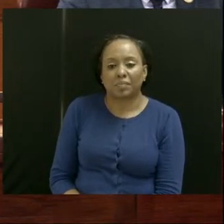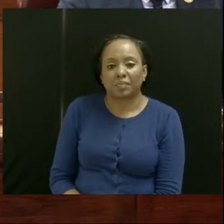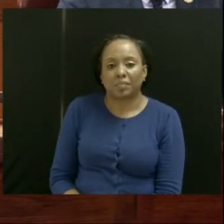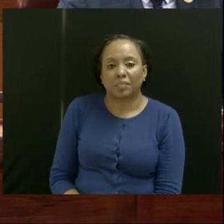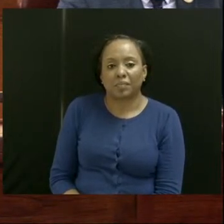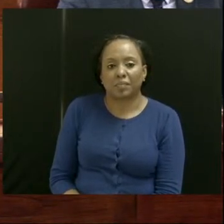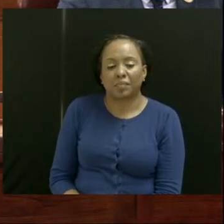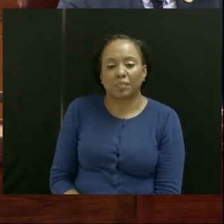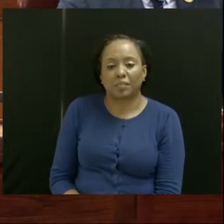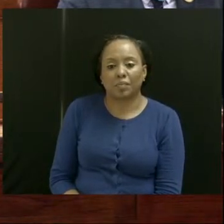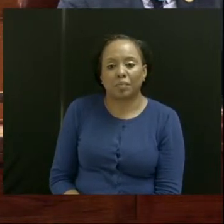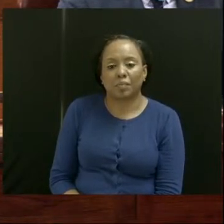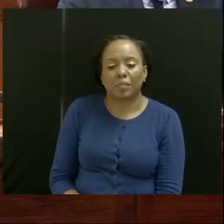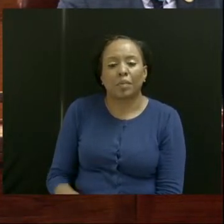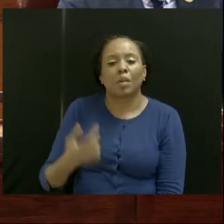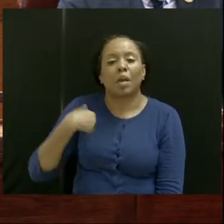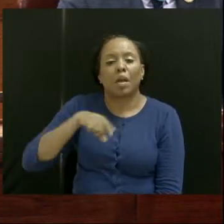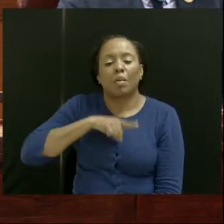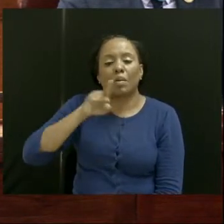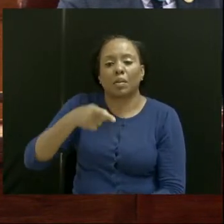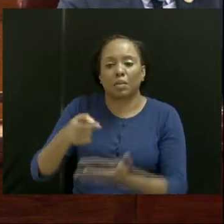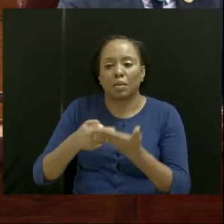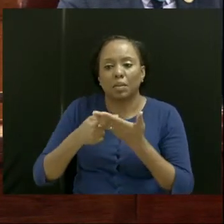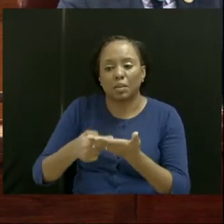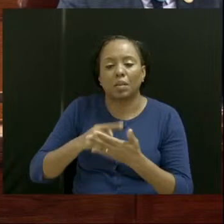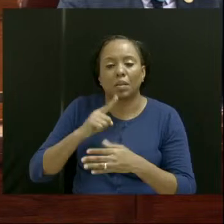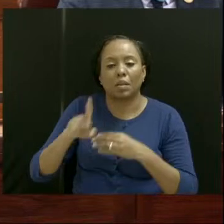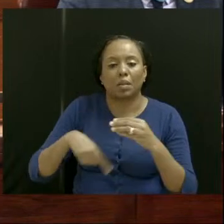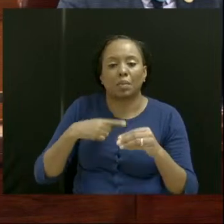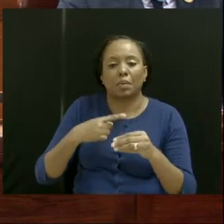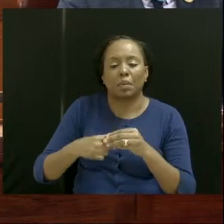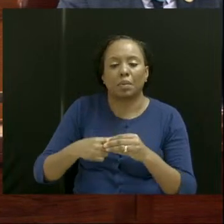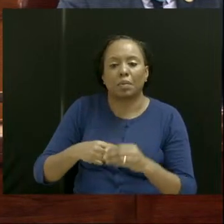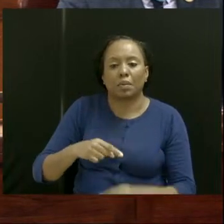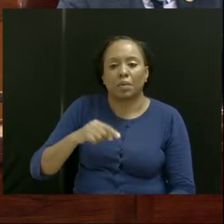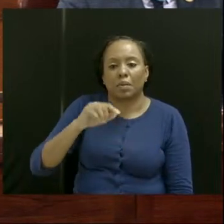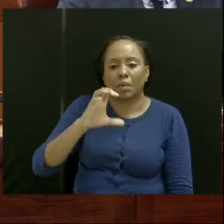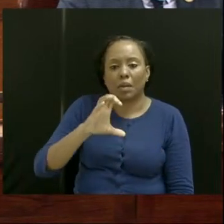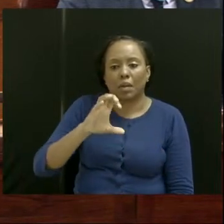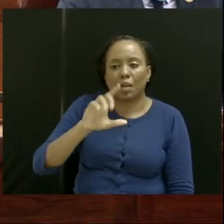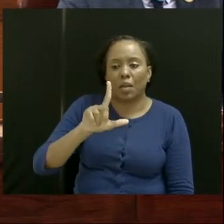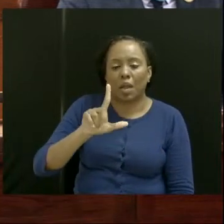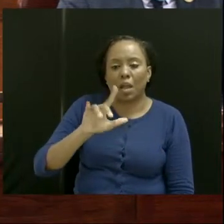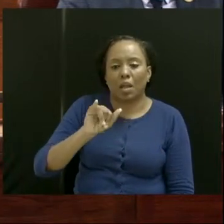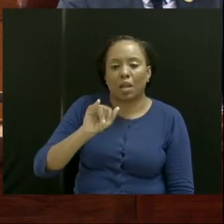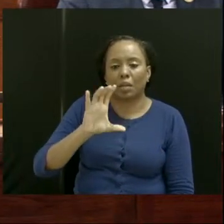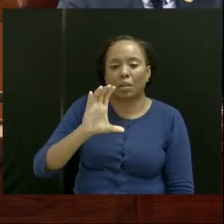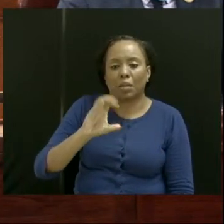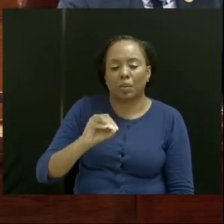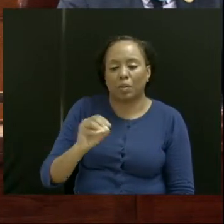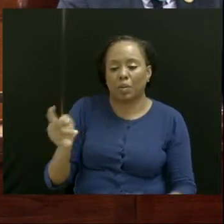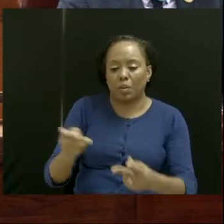Clico estates in Barbados, particularly so rural Barbados.